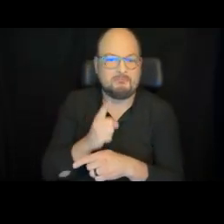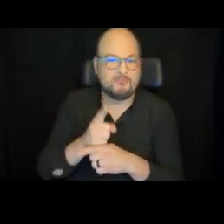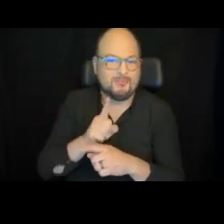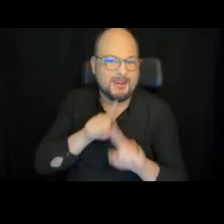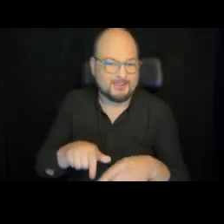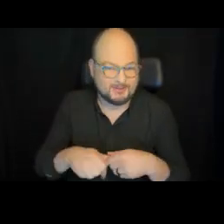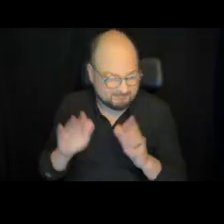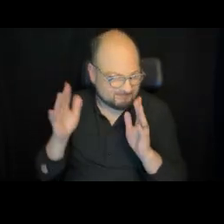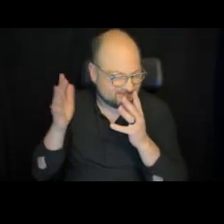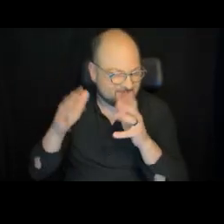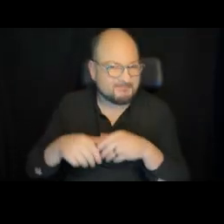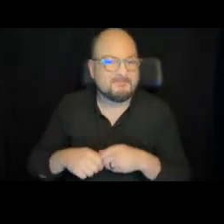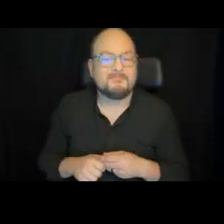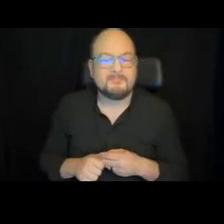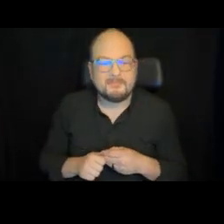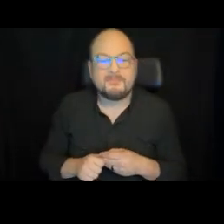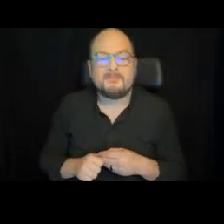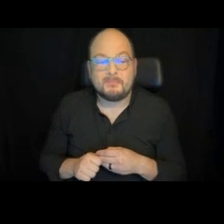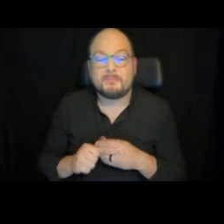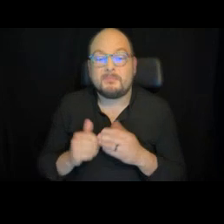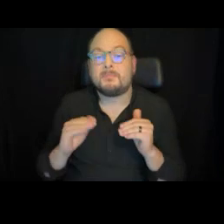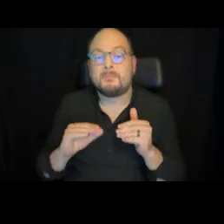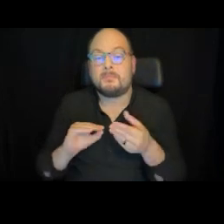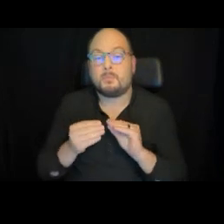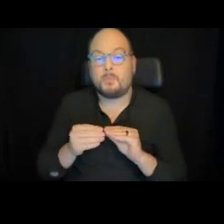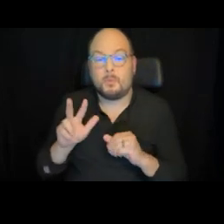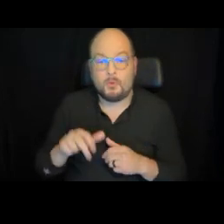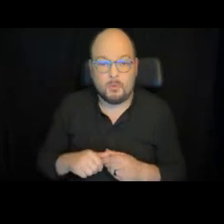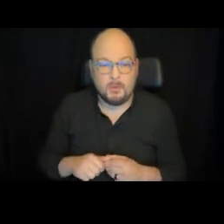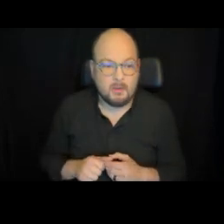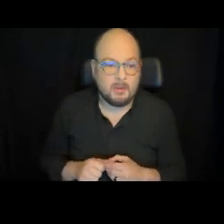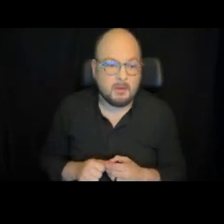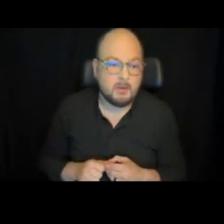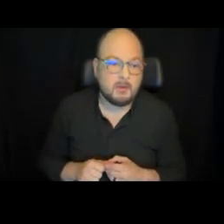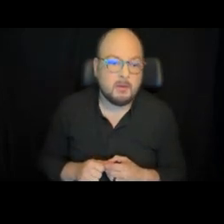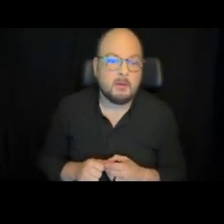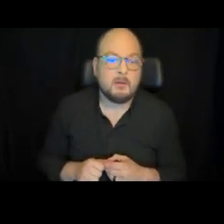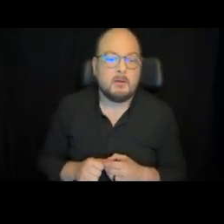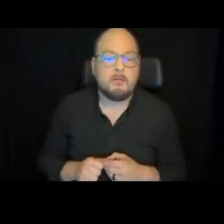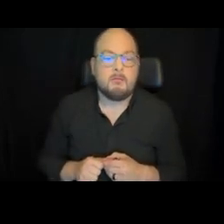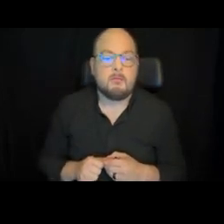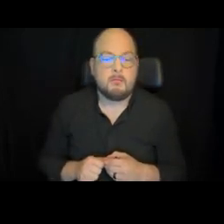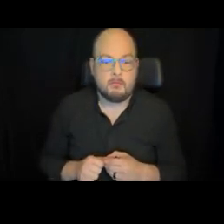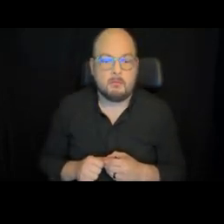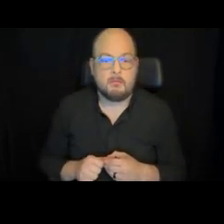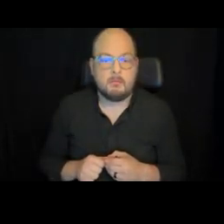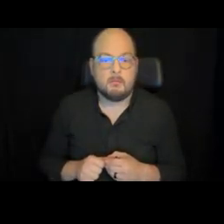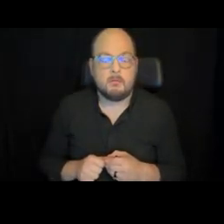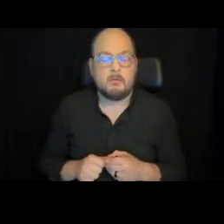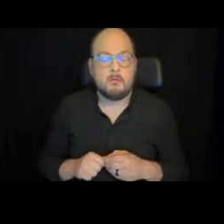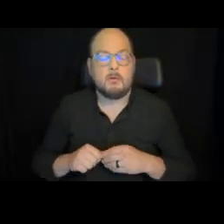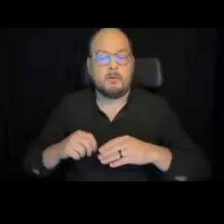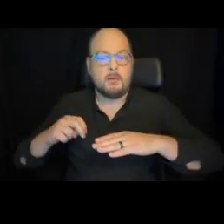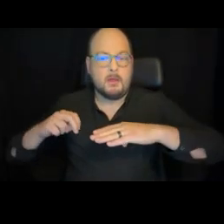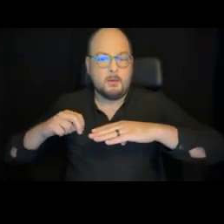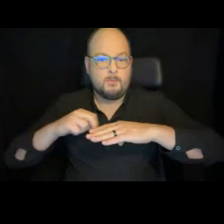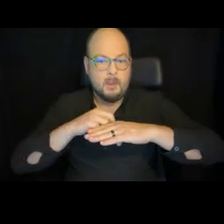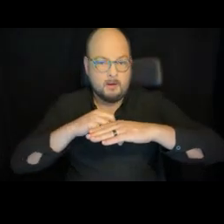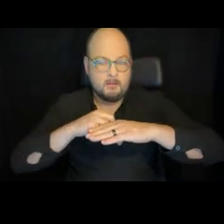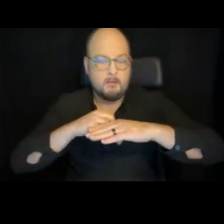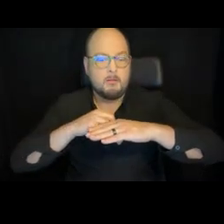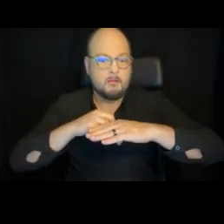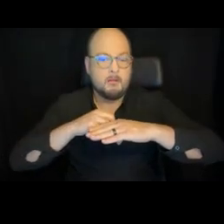Yay. Knowledge check 3. Space to execute a parallel approach must be provided